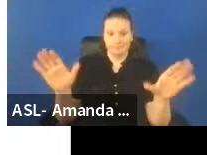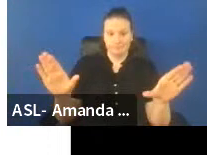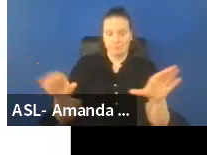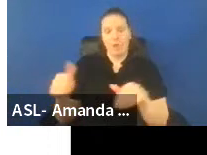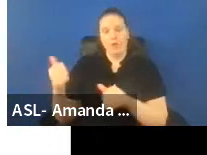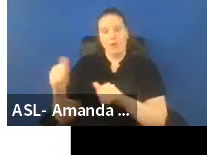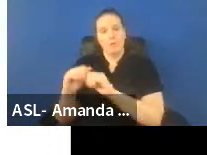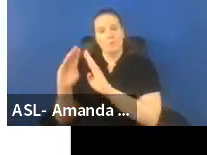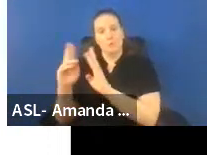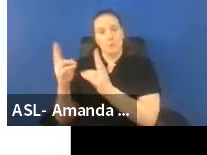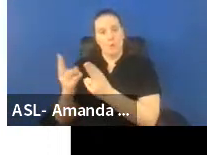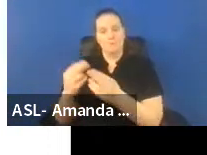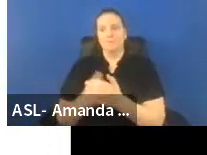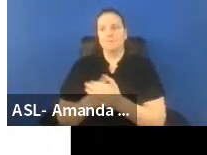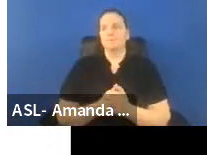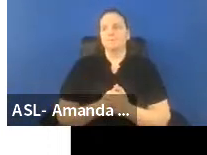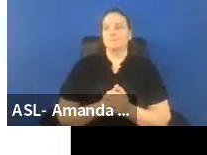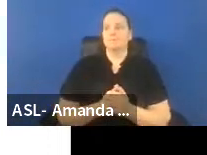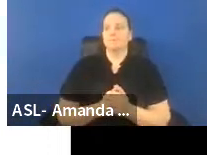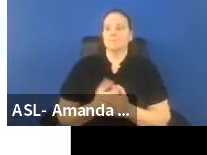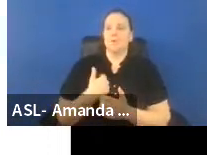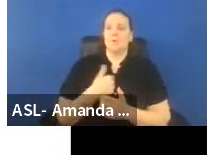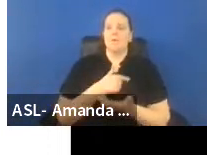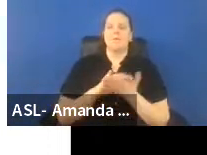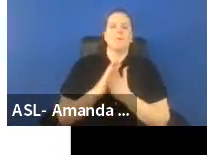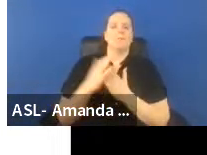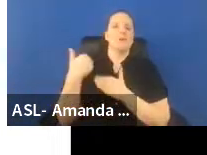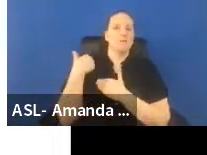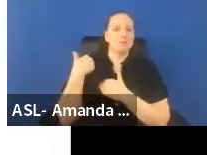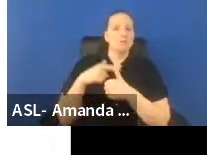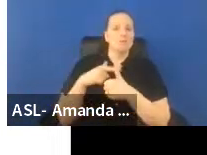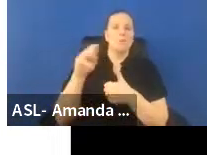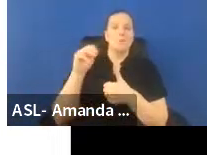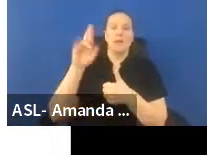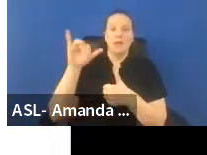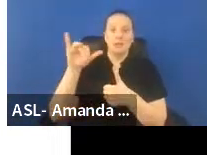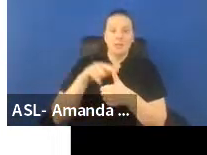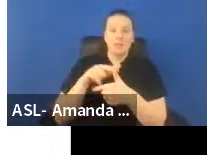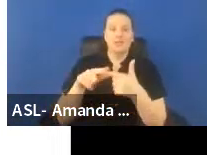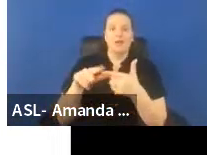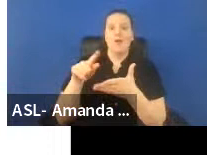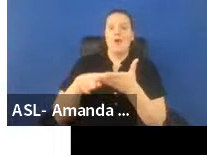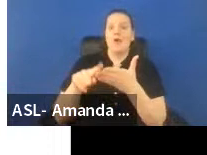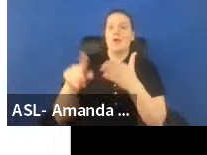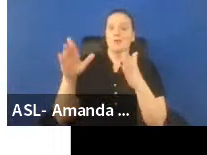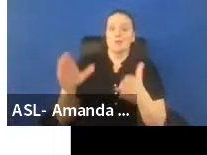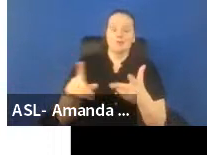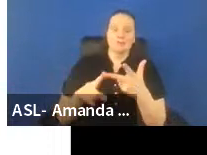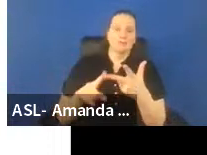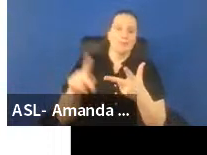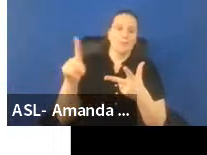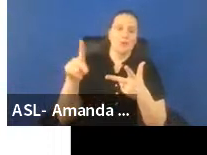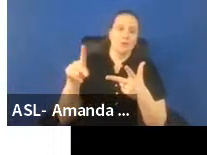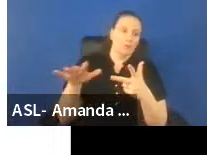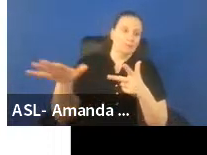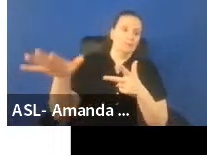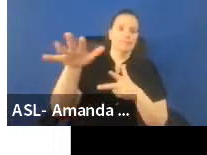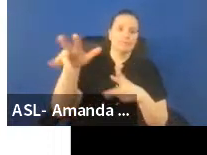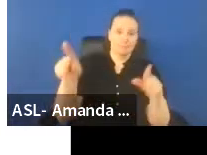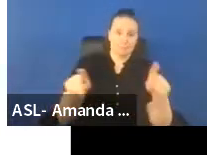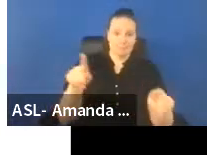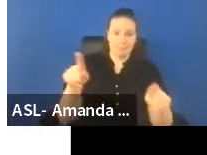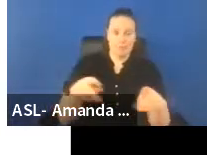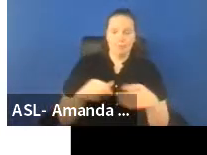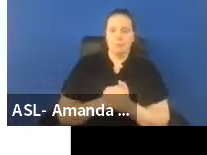bureaus. So we are accountable to Mary, the auditor, and to Portlanders. And so we